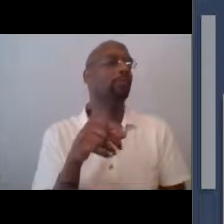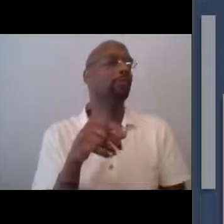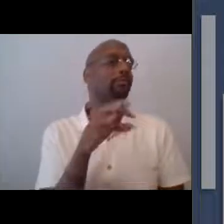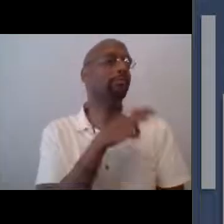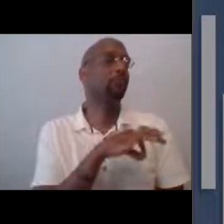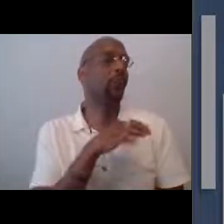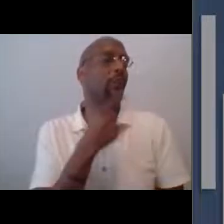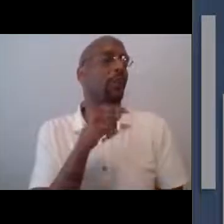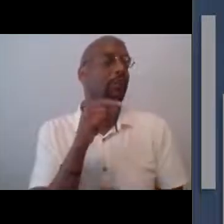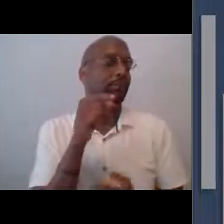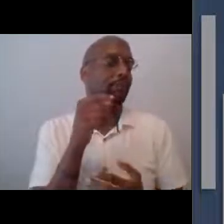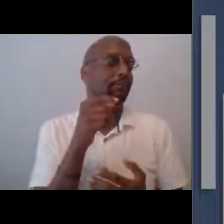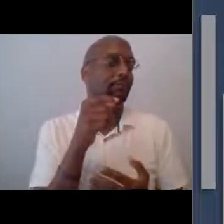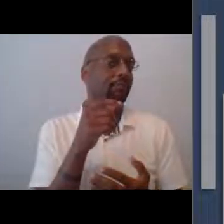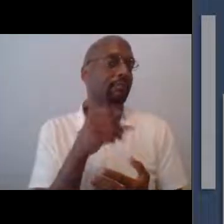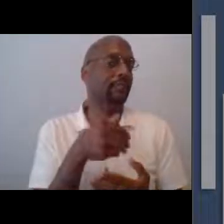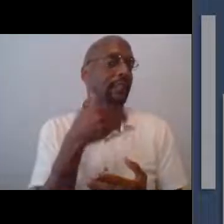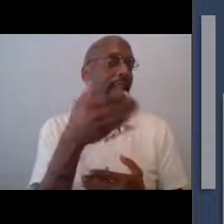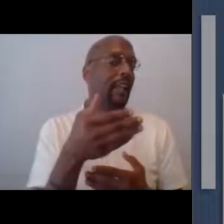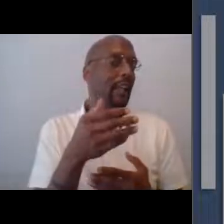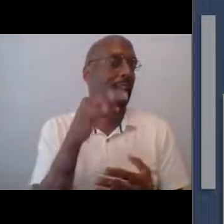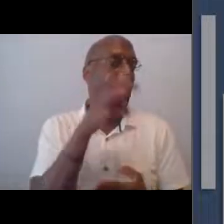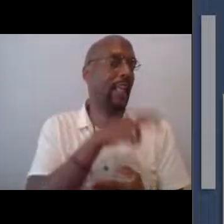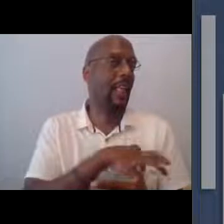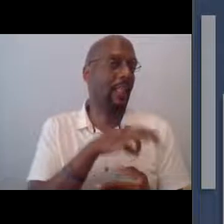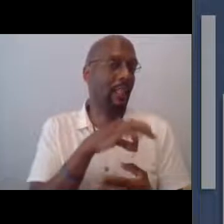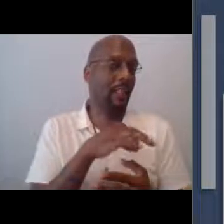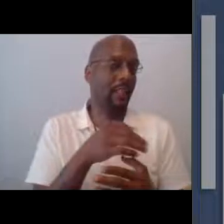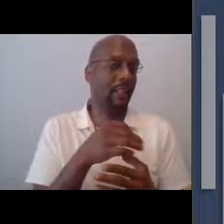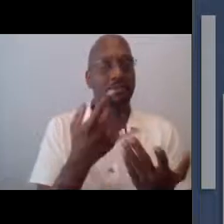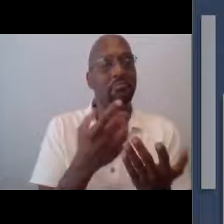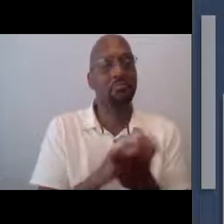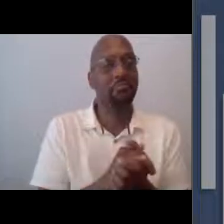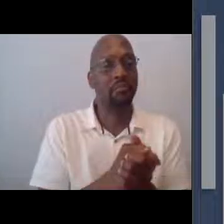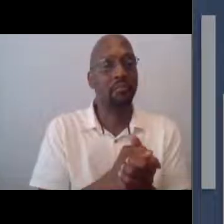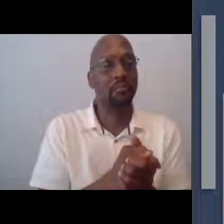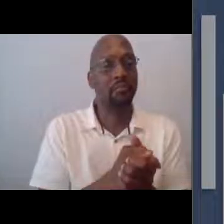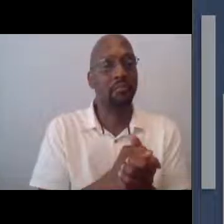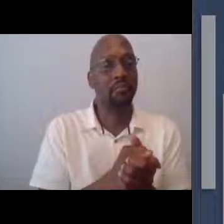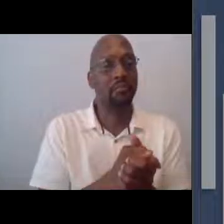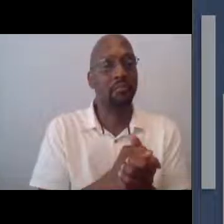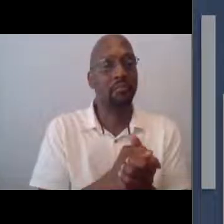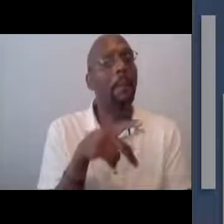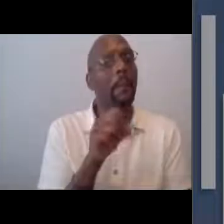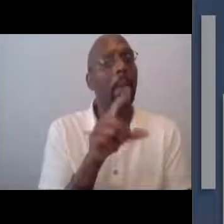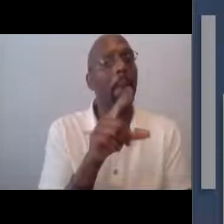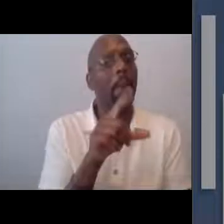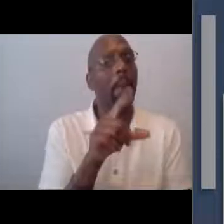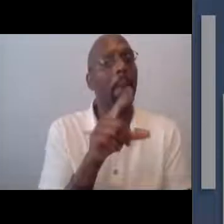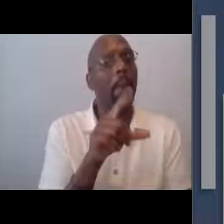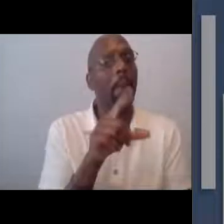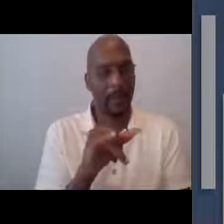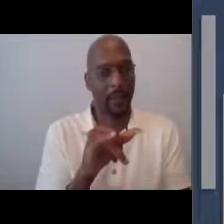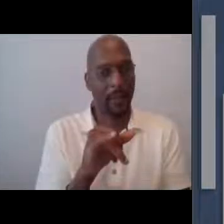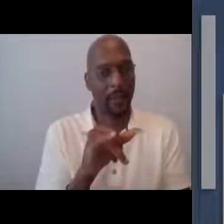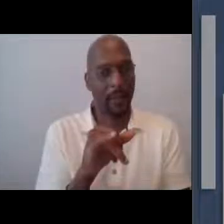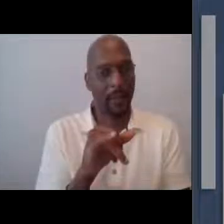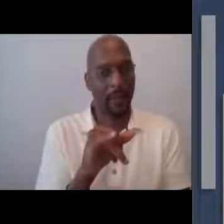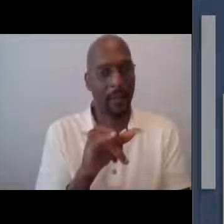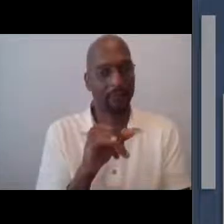Kim had at one time with Federal Highway as an Associate Administrator for Policy, one of our 5 appointed